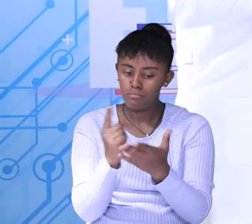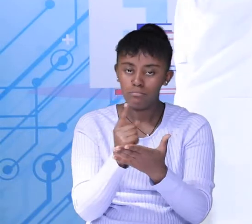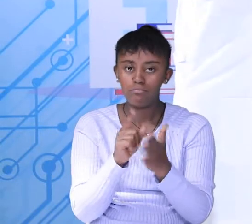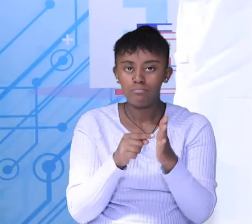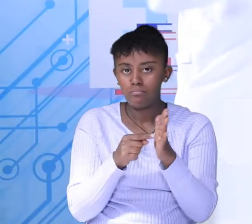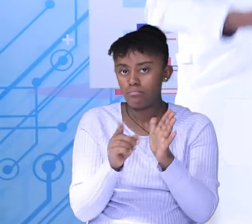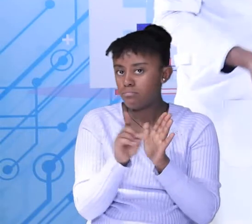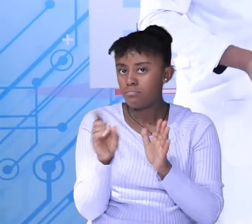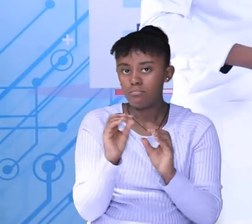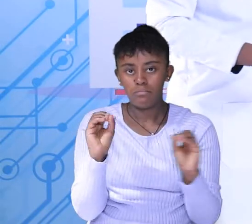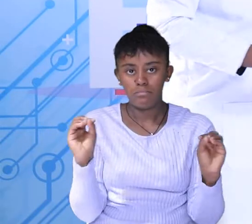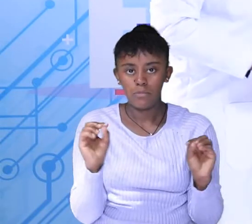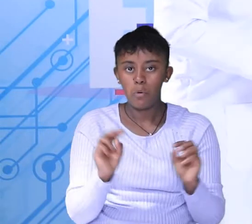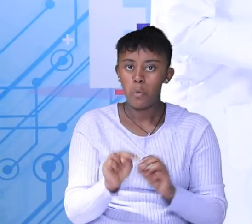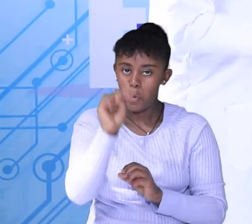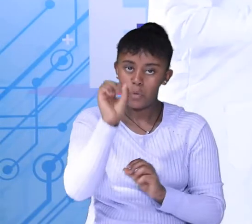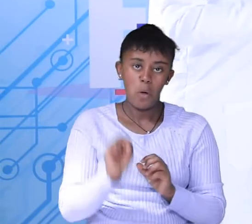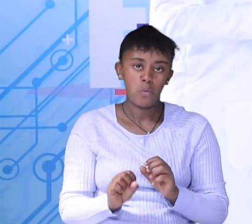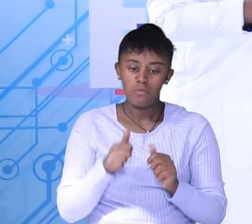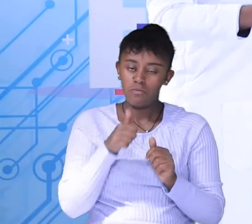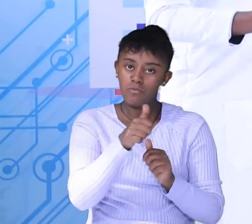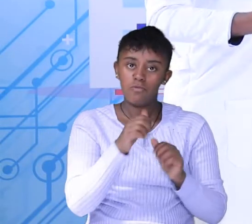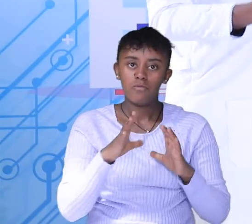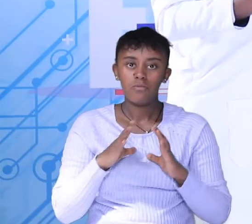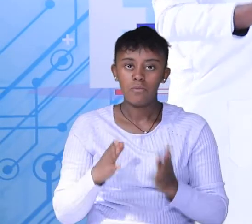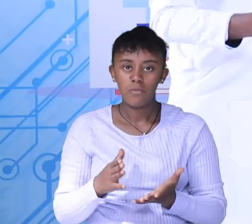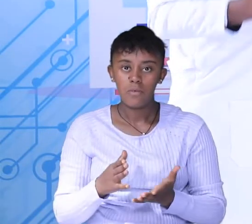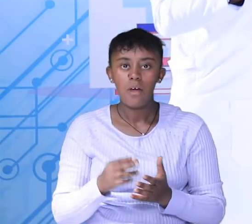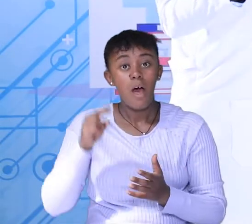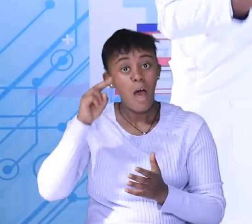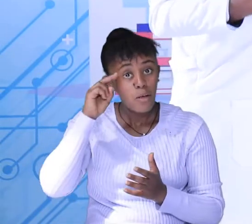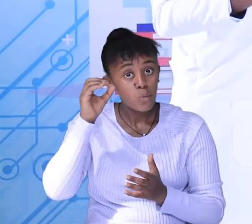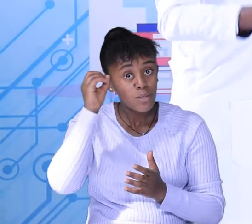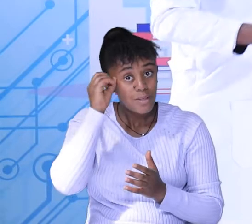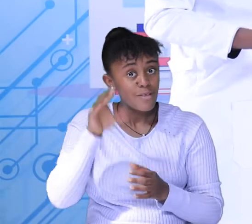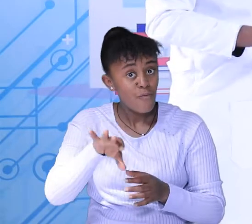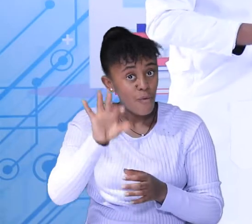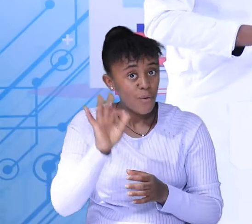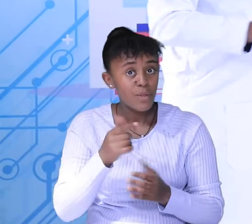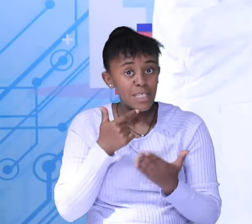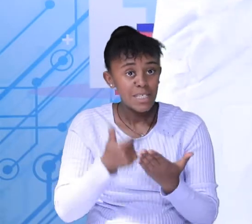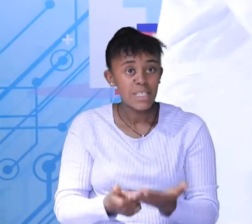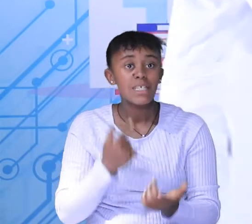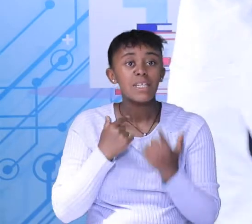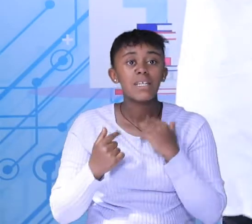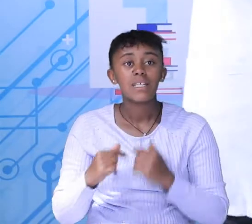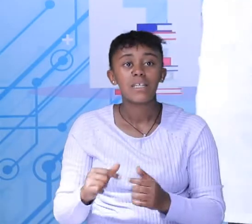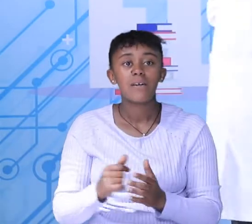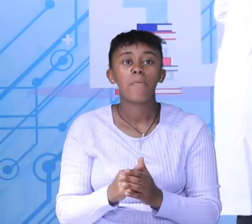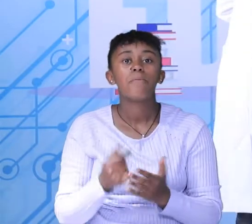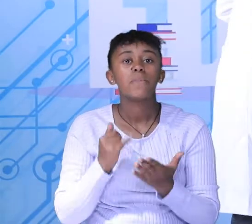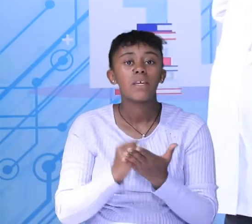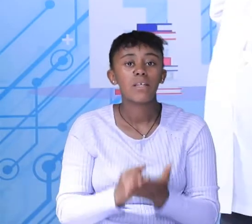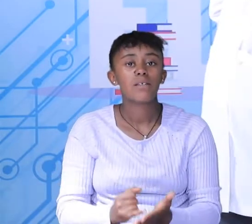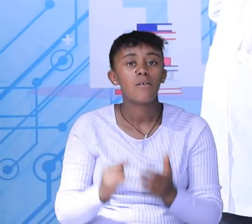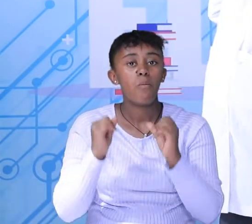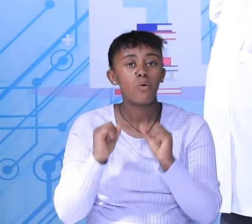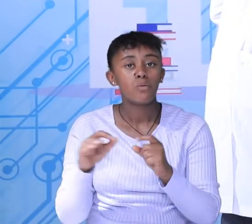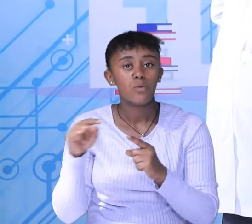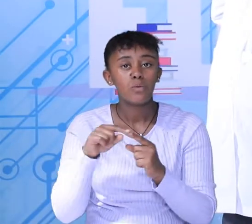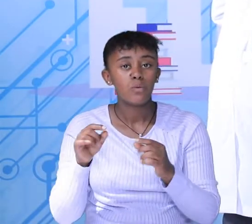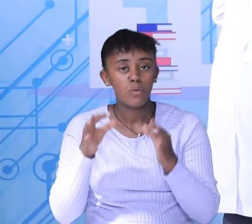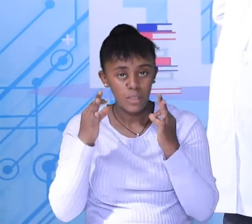the force exerted on this segment and on this segment only. Therefore, the force exerted on this segment, since